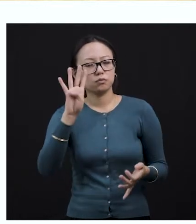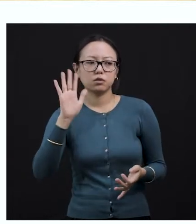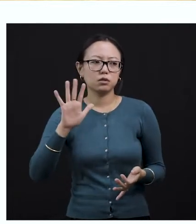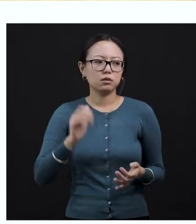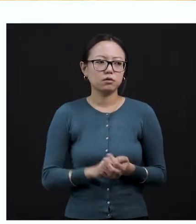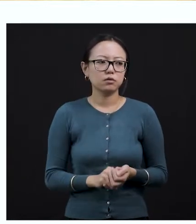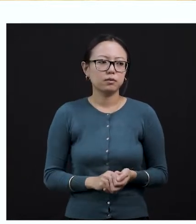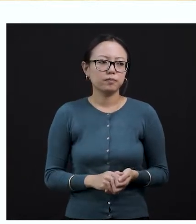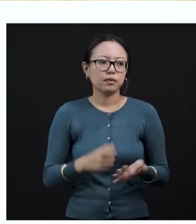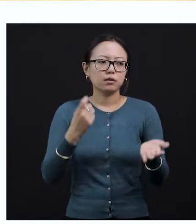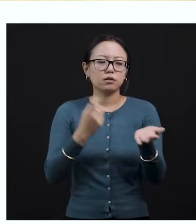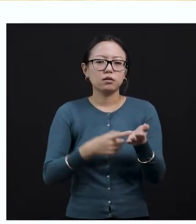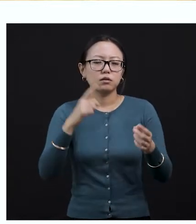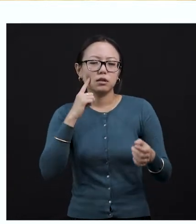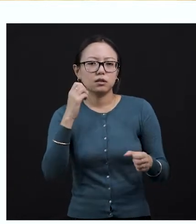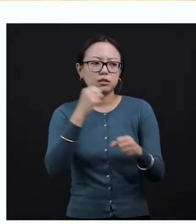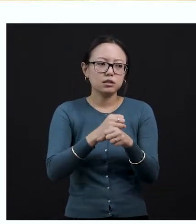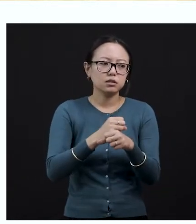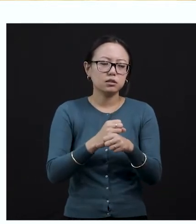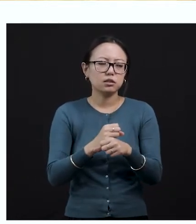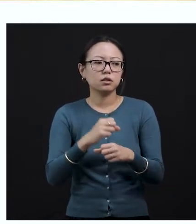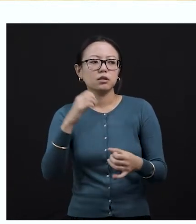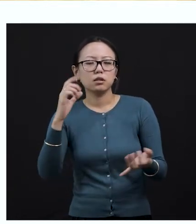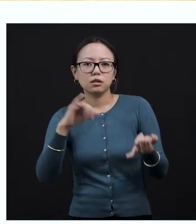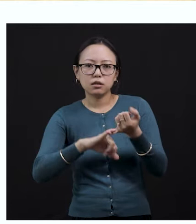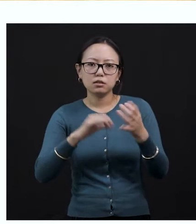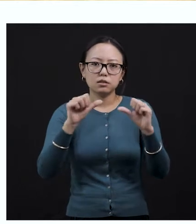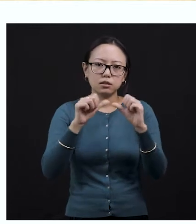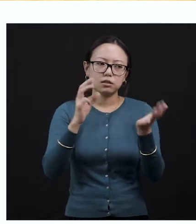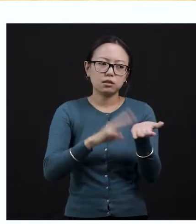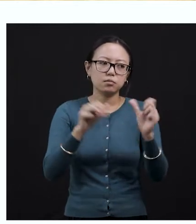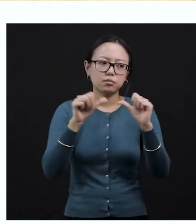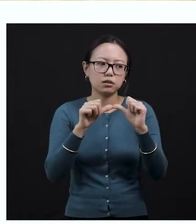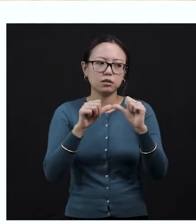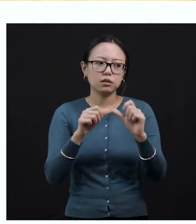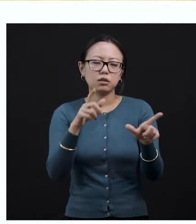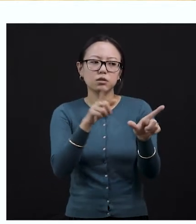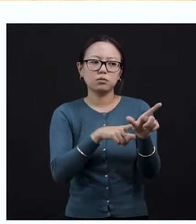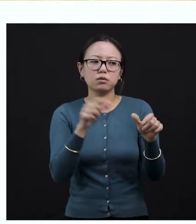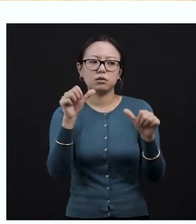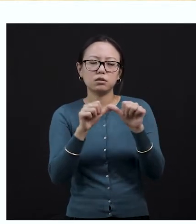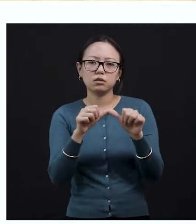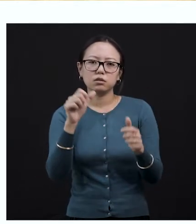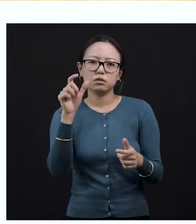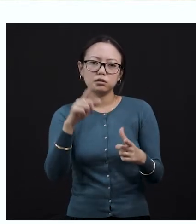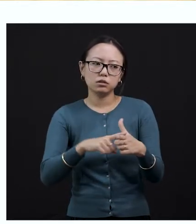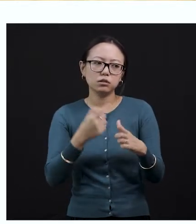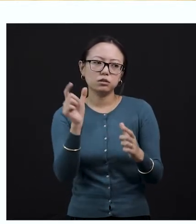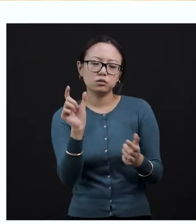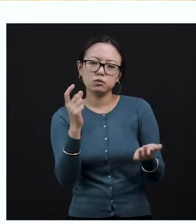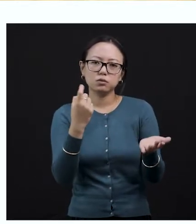Veda, and Atharva Veda. And then also we have the Vedic age, which is divided